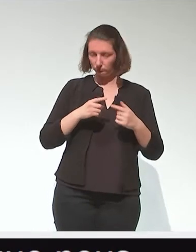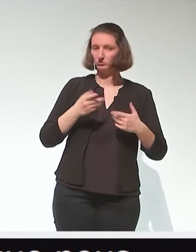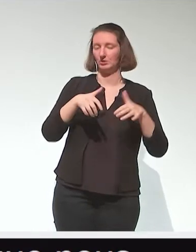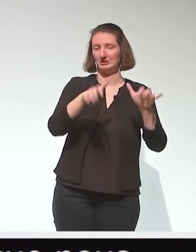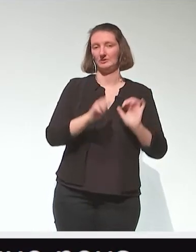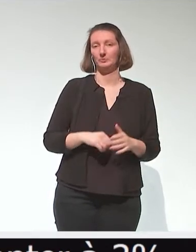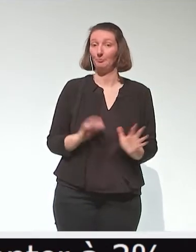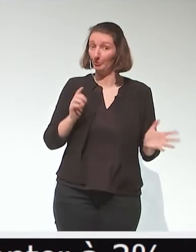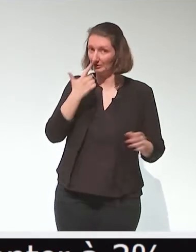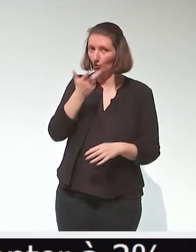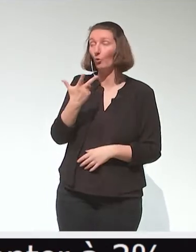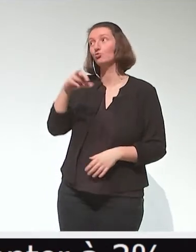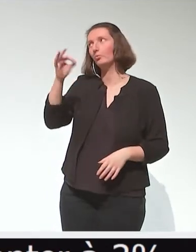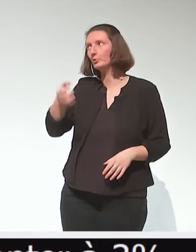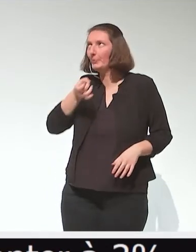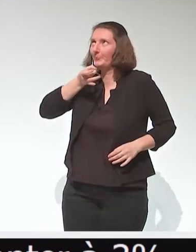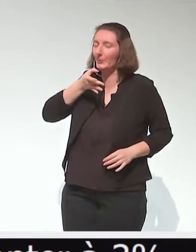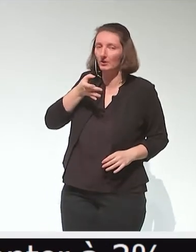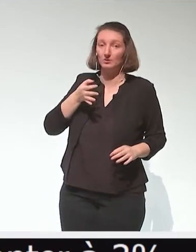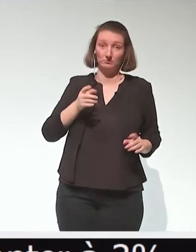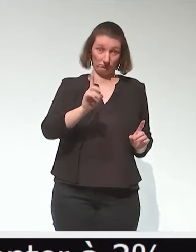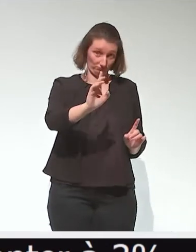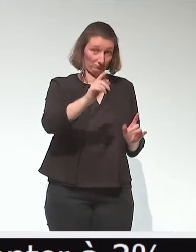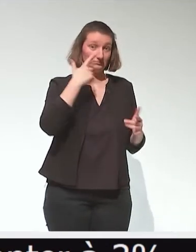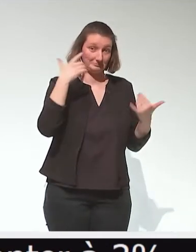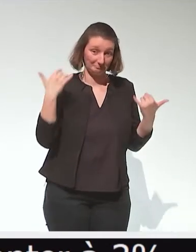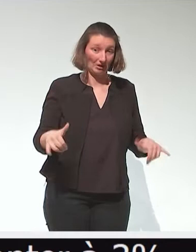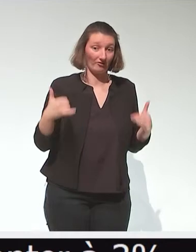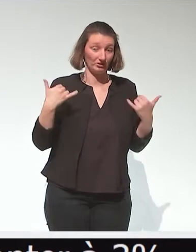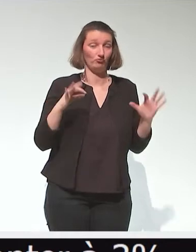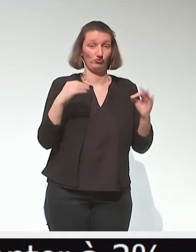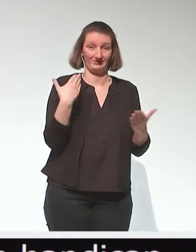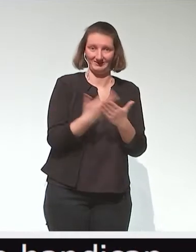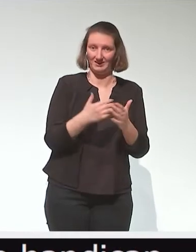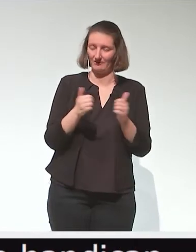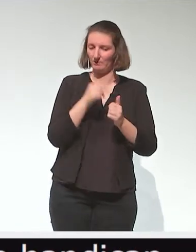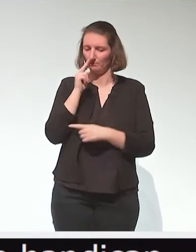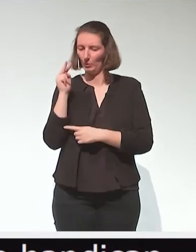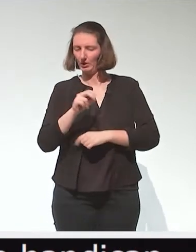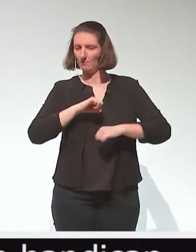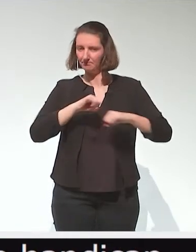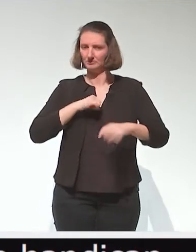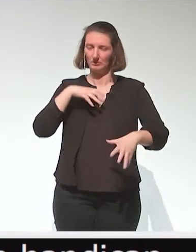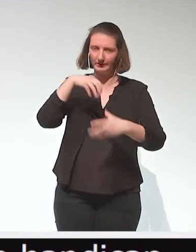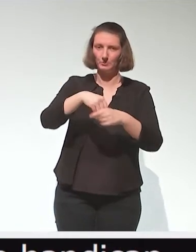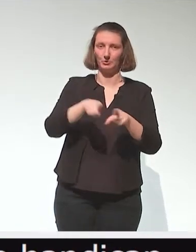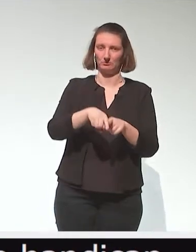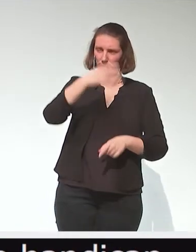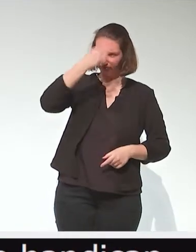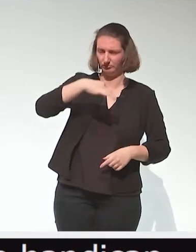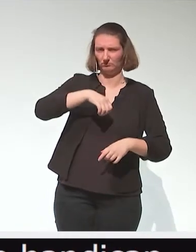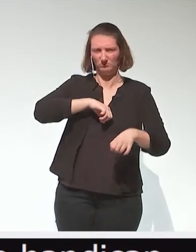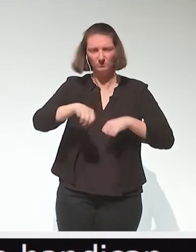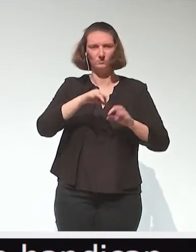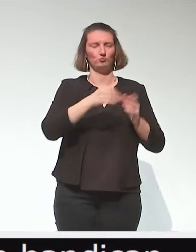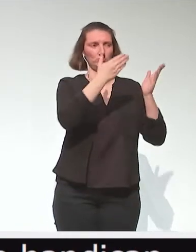may mean small beer, but you need to remember that the challenge is huge and requires an integrated approach, but also an assertive